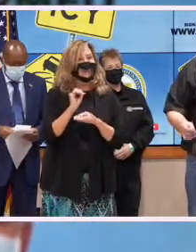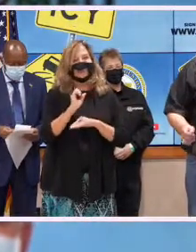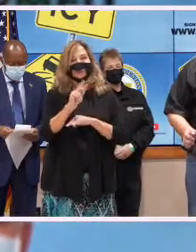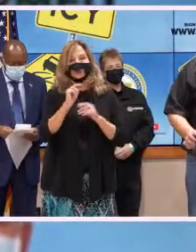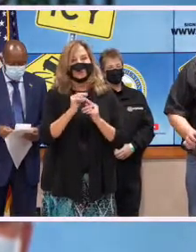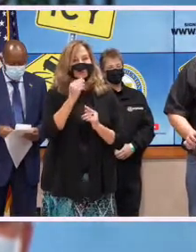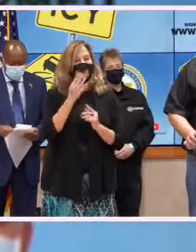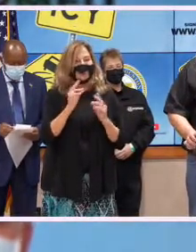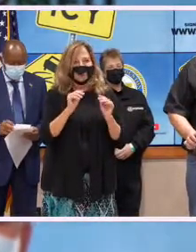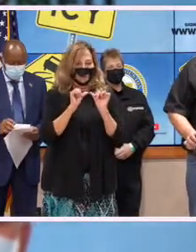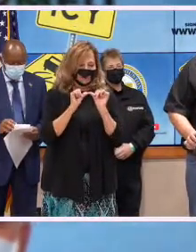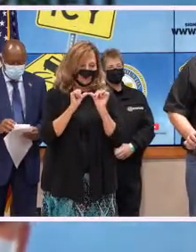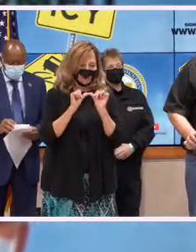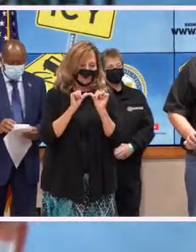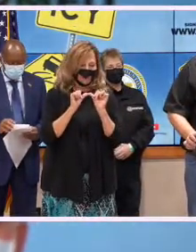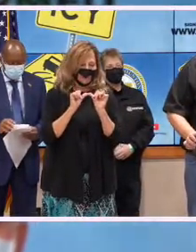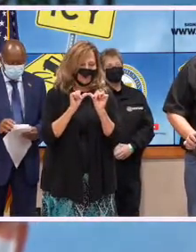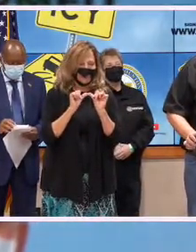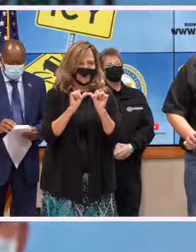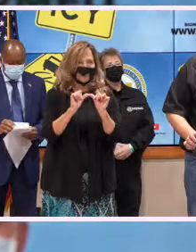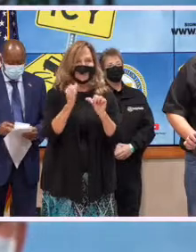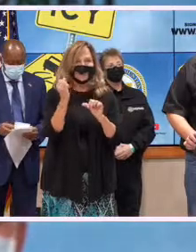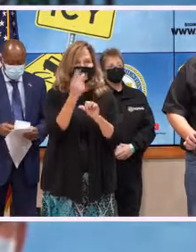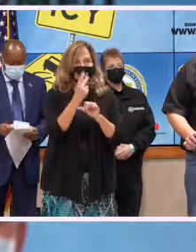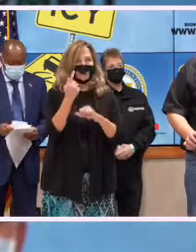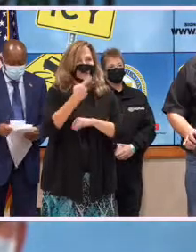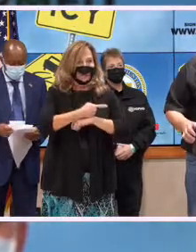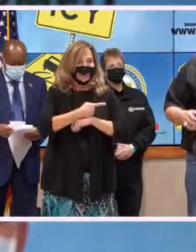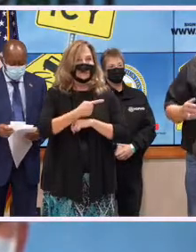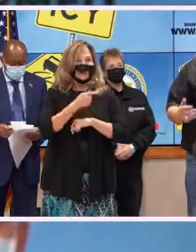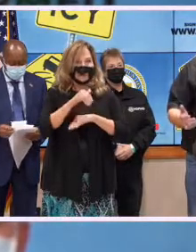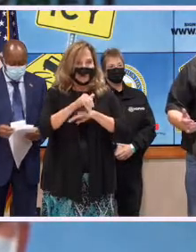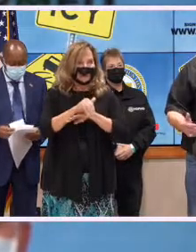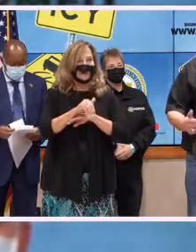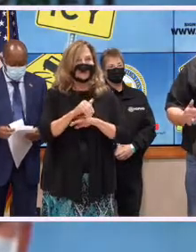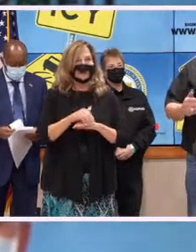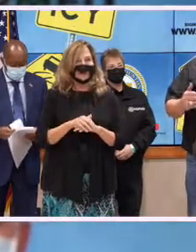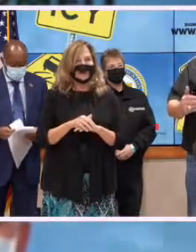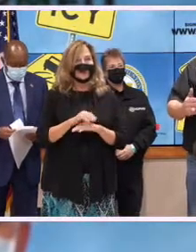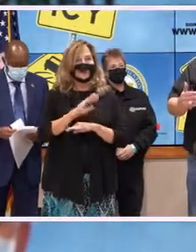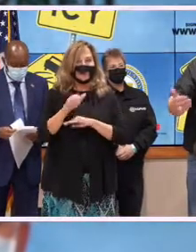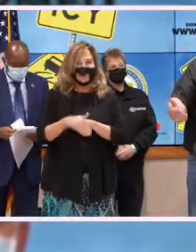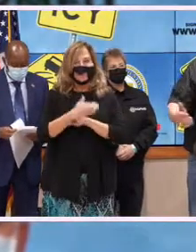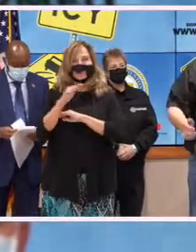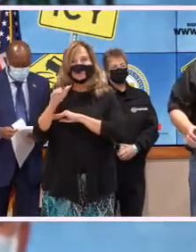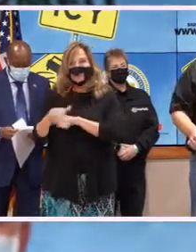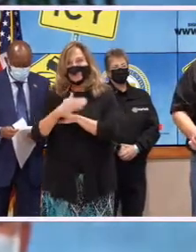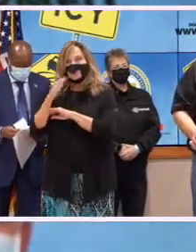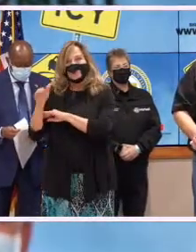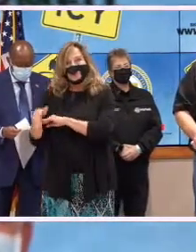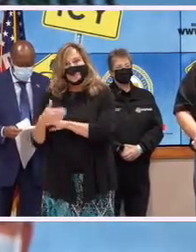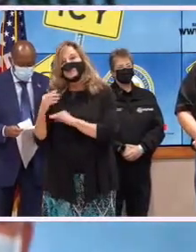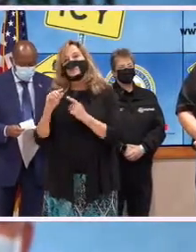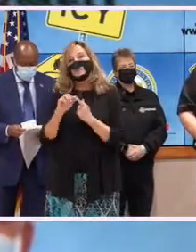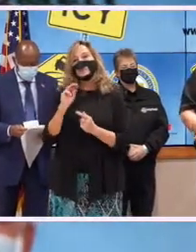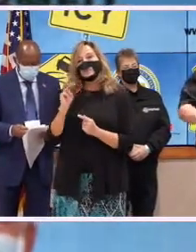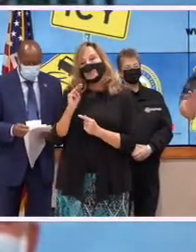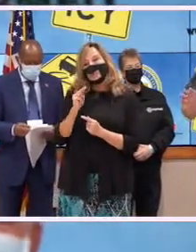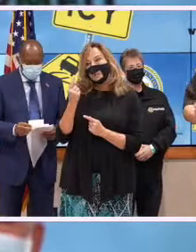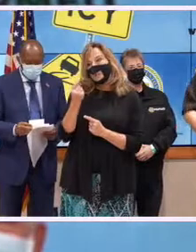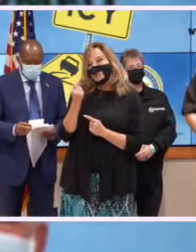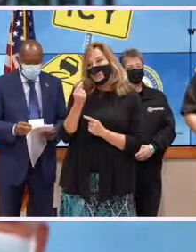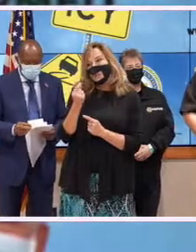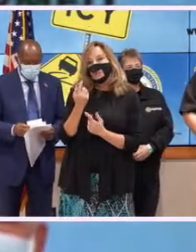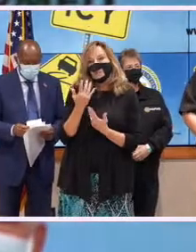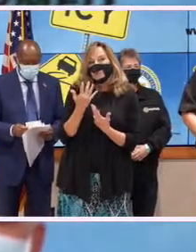multiple nights and multiple days. And we're going to have to take a look at a little bit later as we get into Monday and Tuesday what the rest